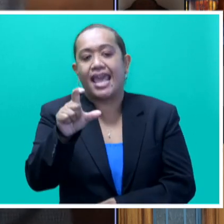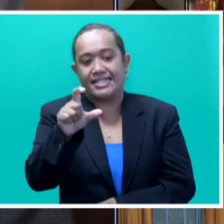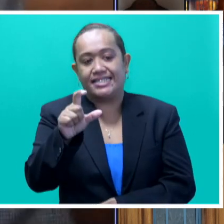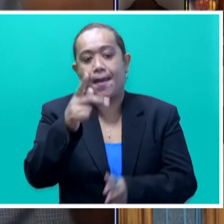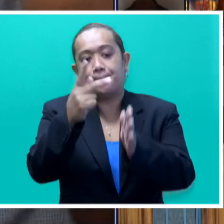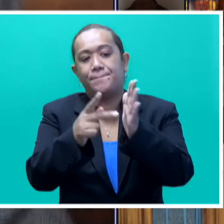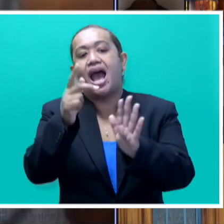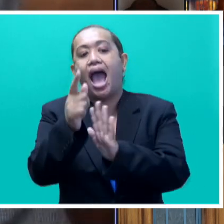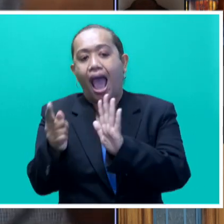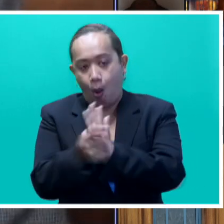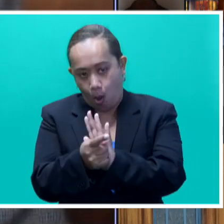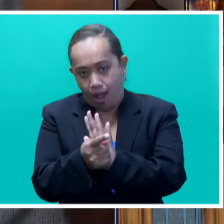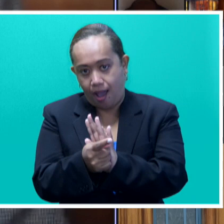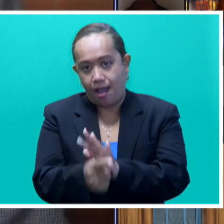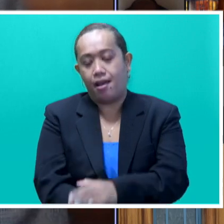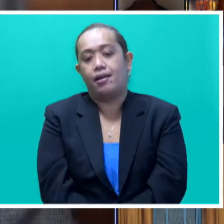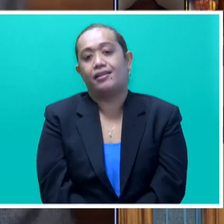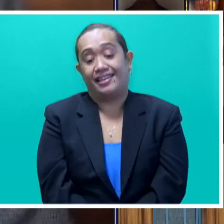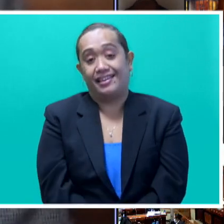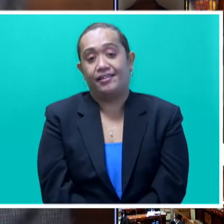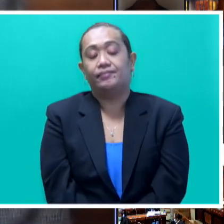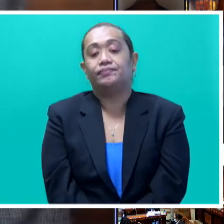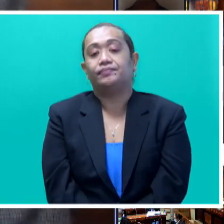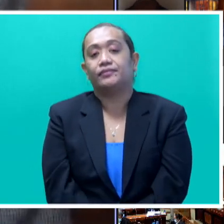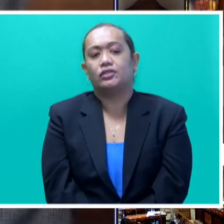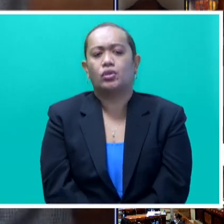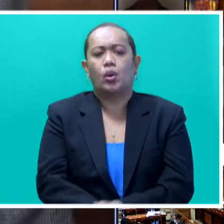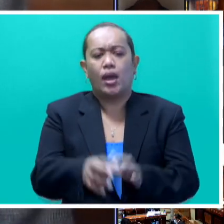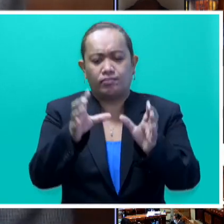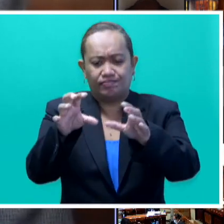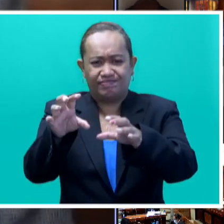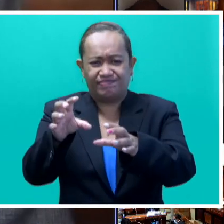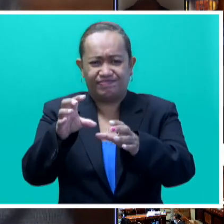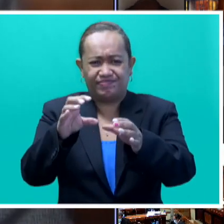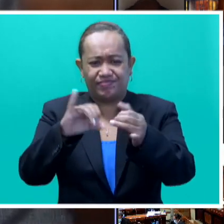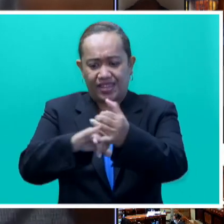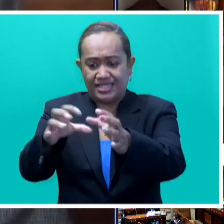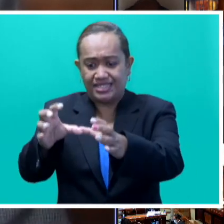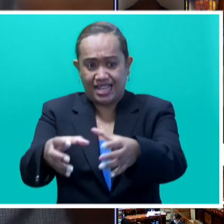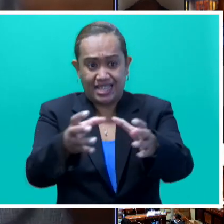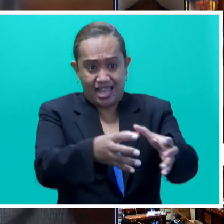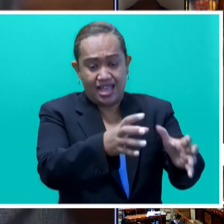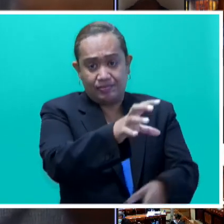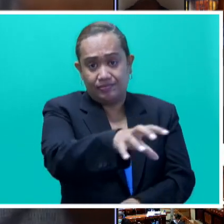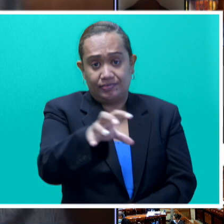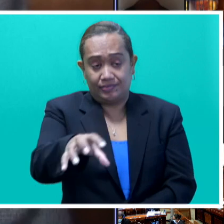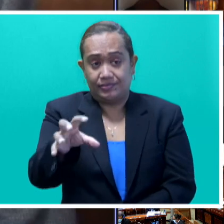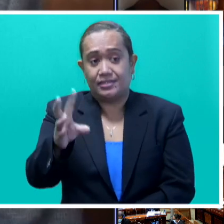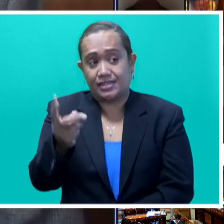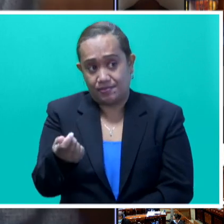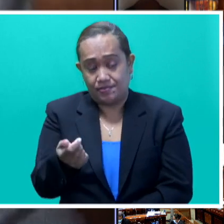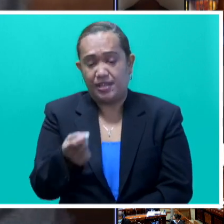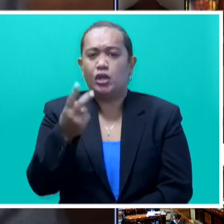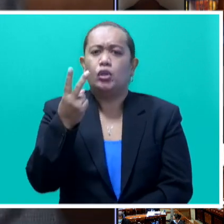10 sectors which have different minimum wage rates. And $2.68 hour is not the